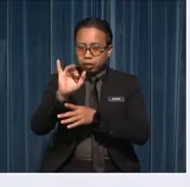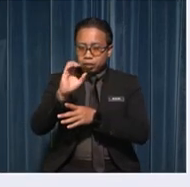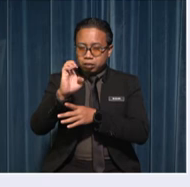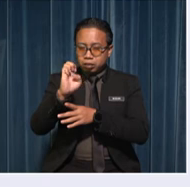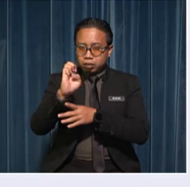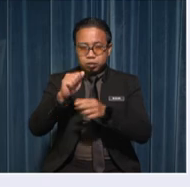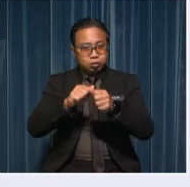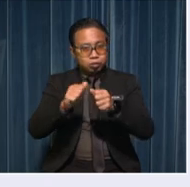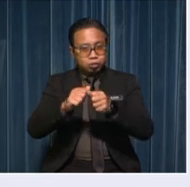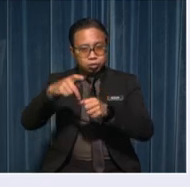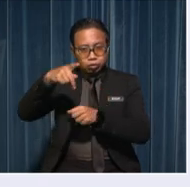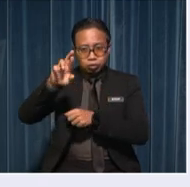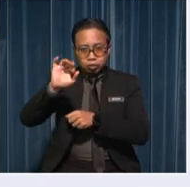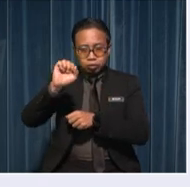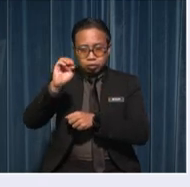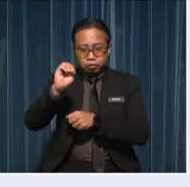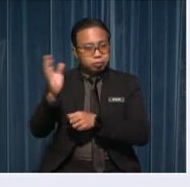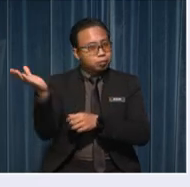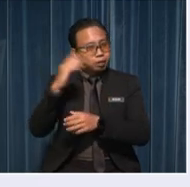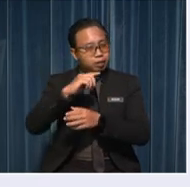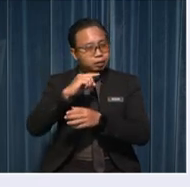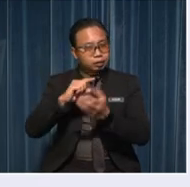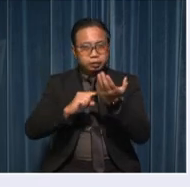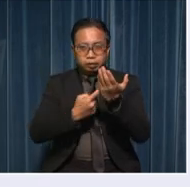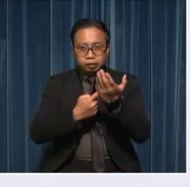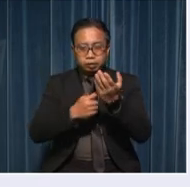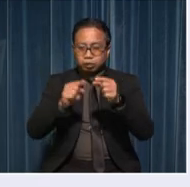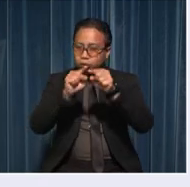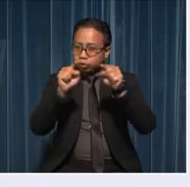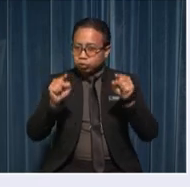prism. Let us begin with the square prism.